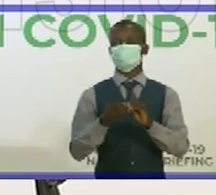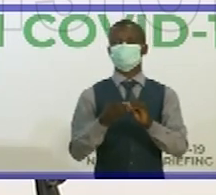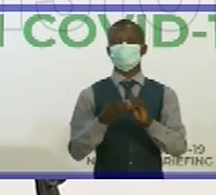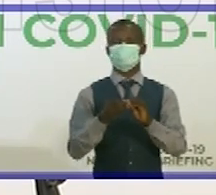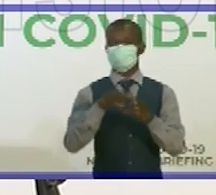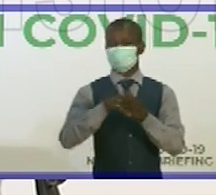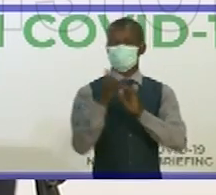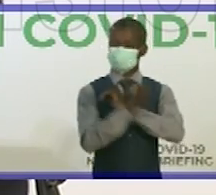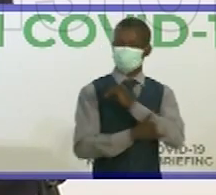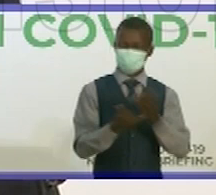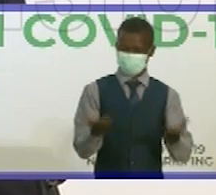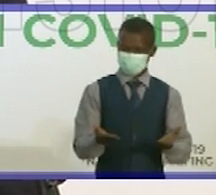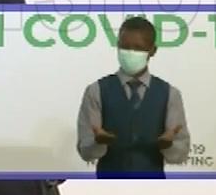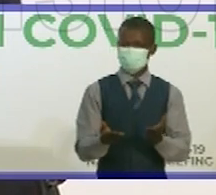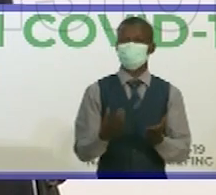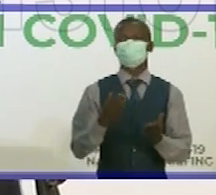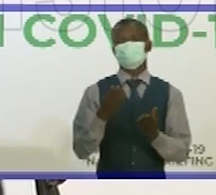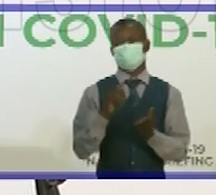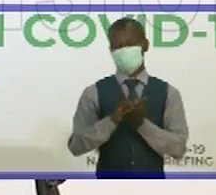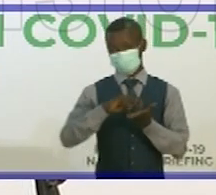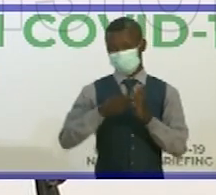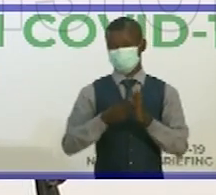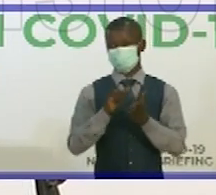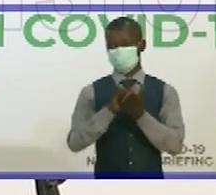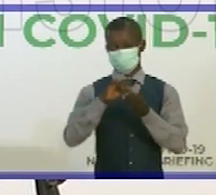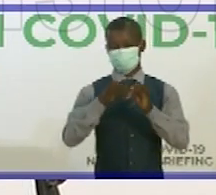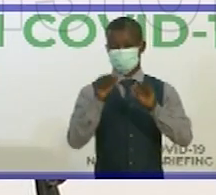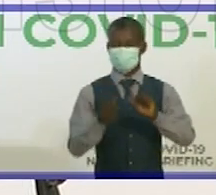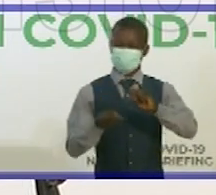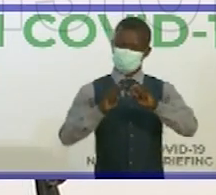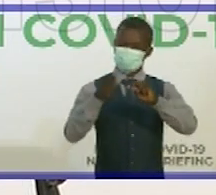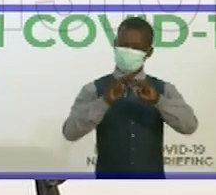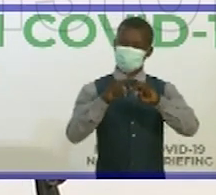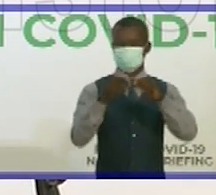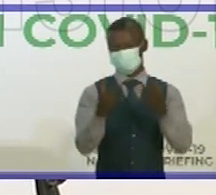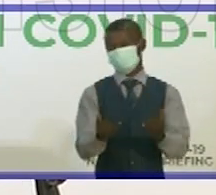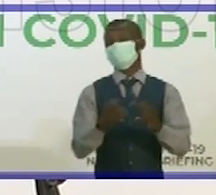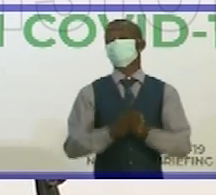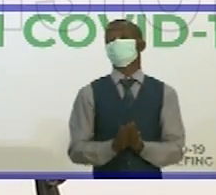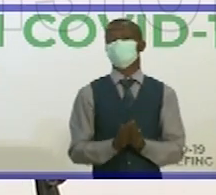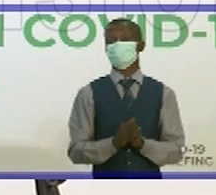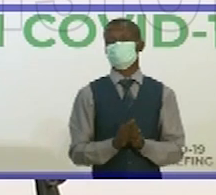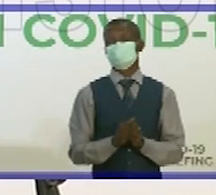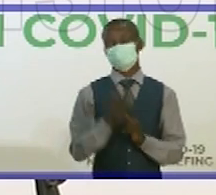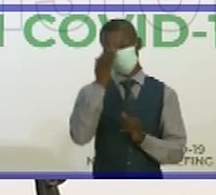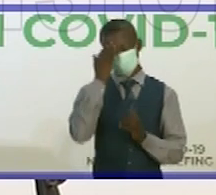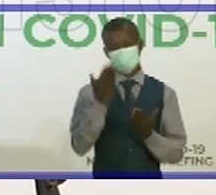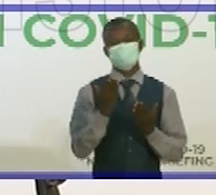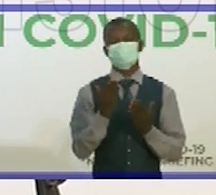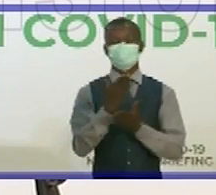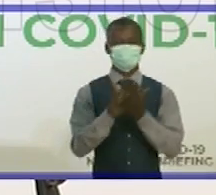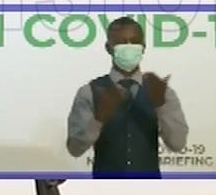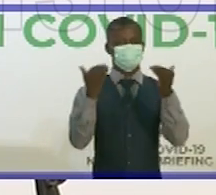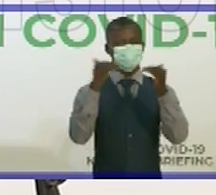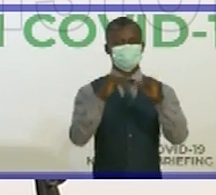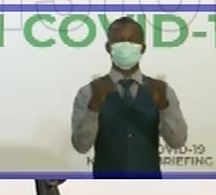country already. So we can do double that number right now. Of course, you know, there are many limitations in here and